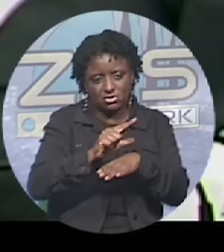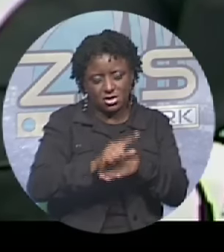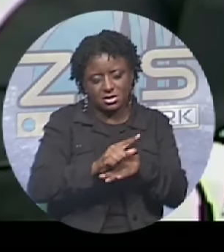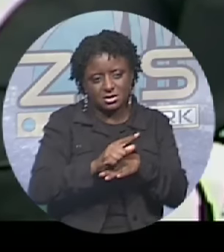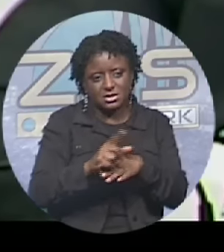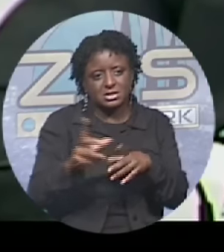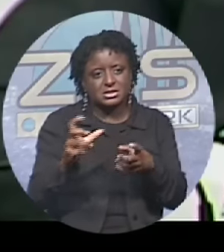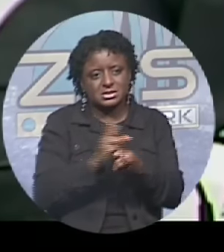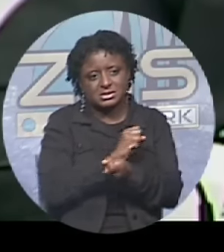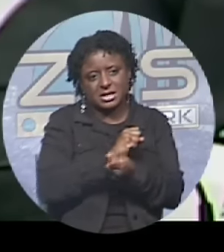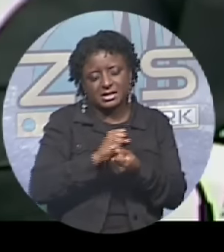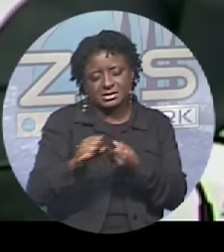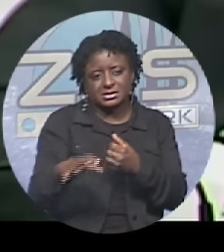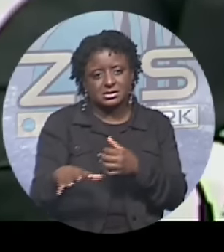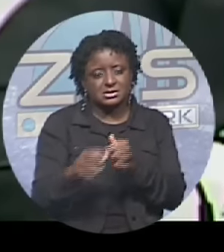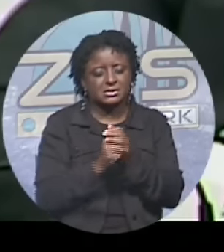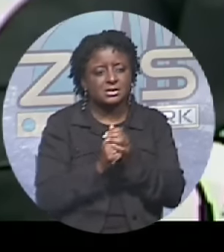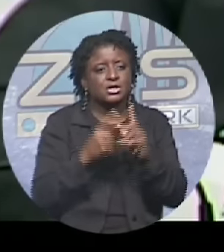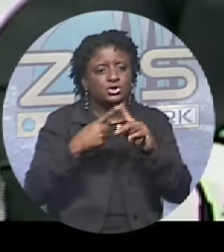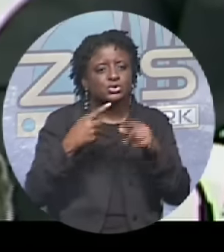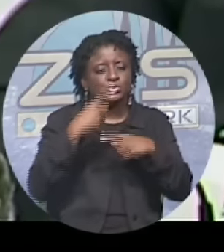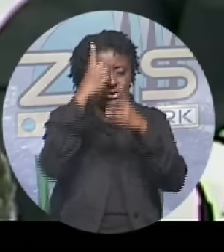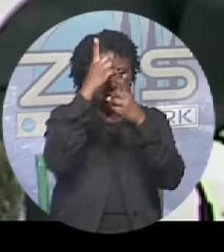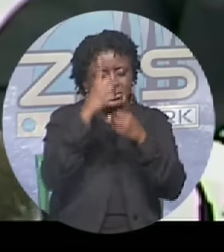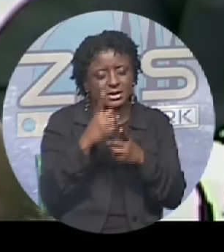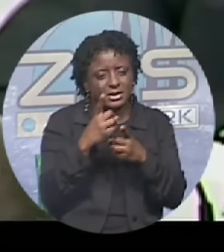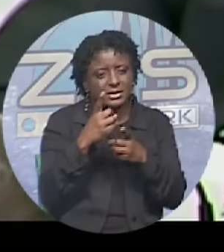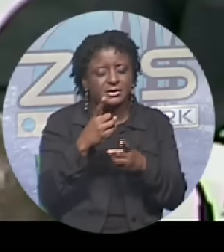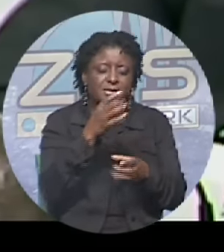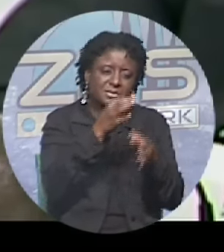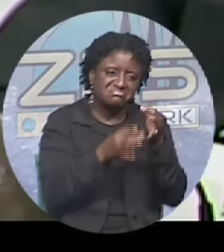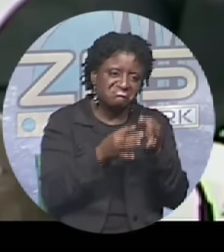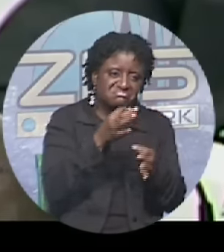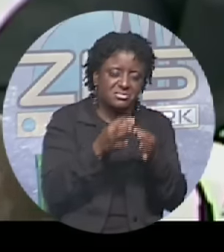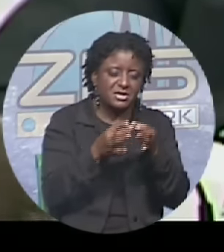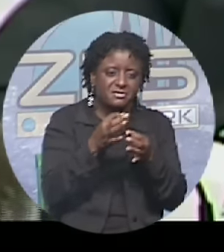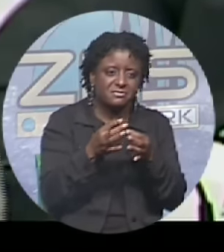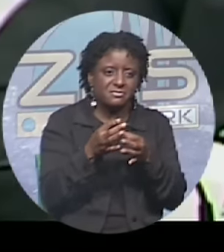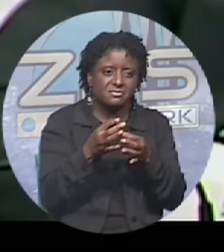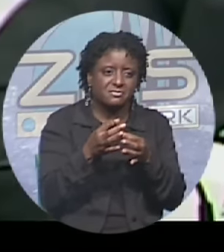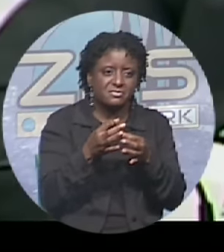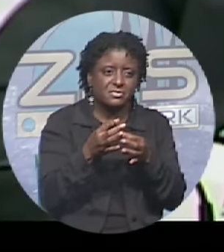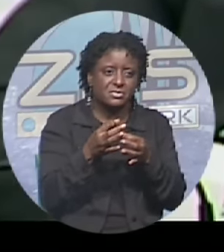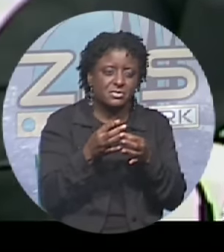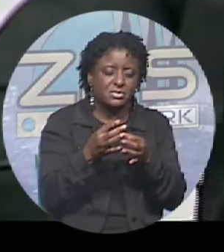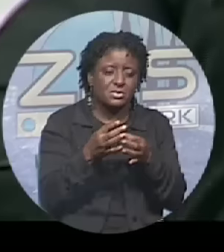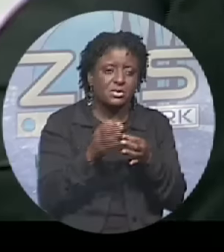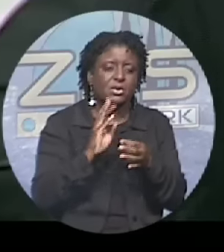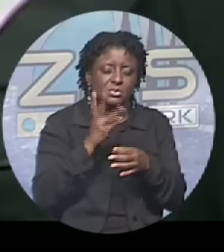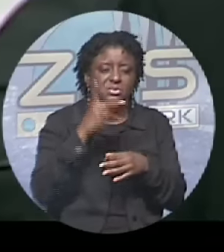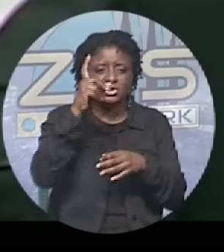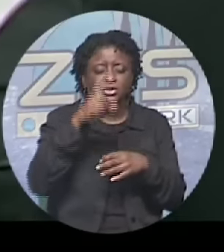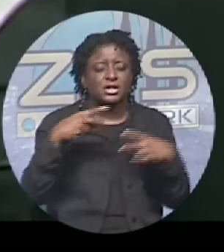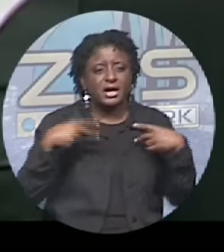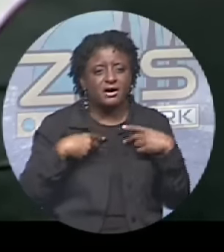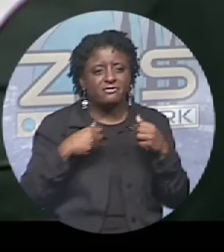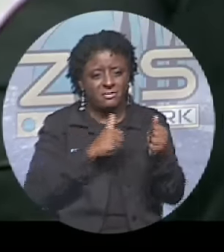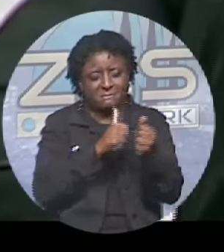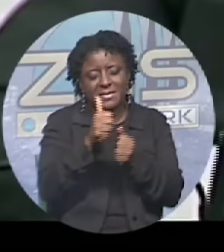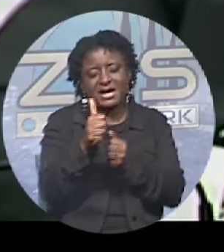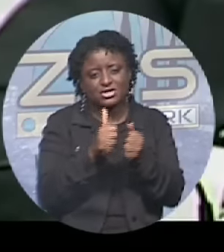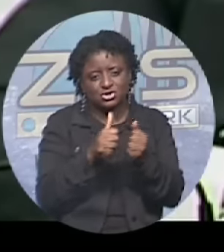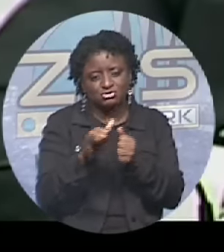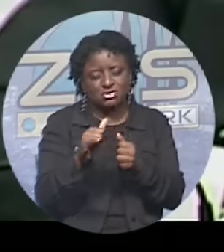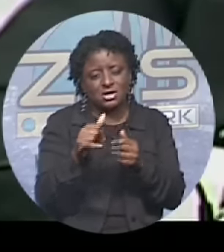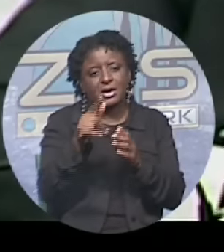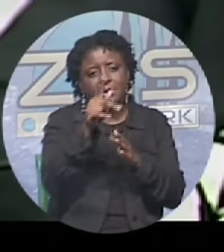a determination of whether or not it should have mandatory powers for evacuation, because there are